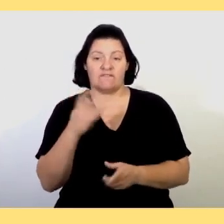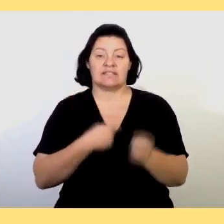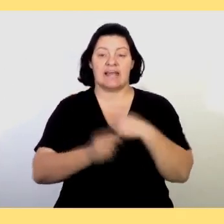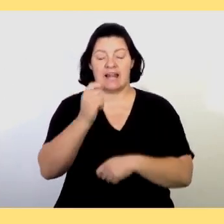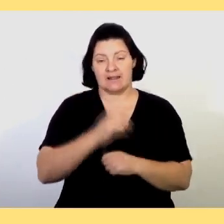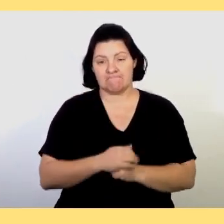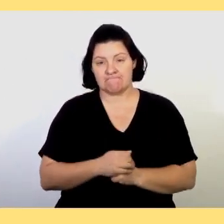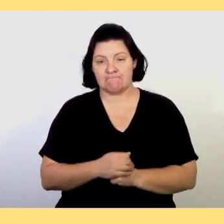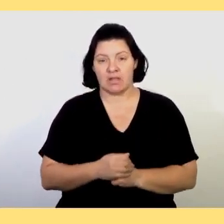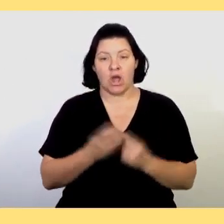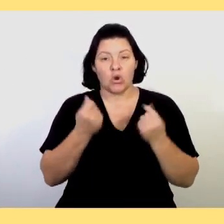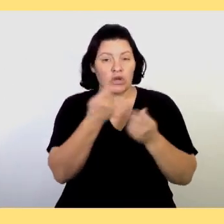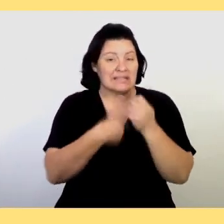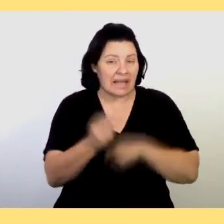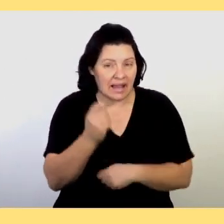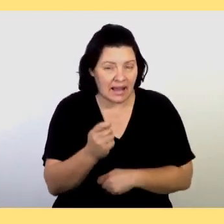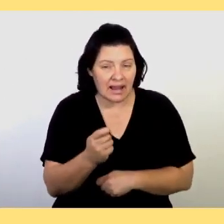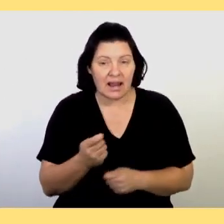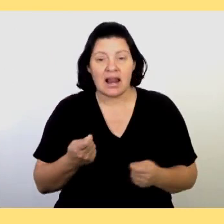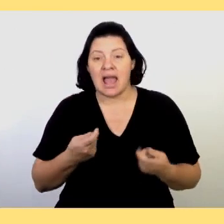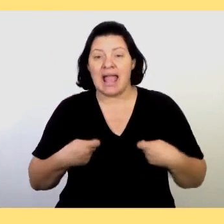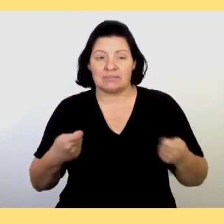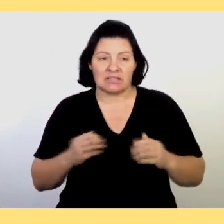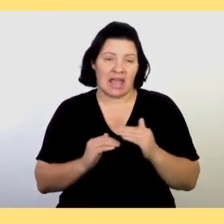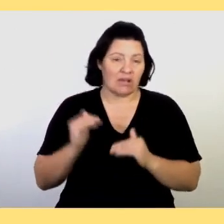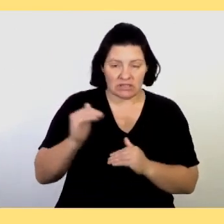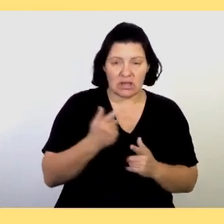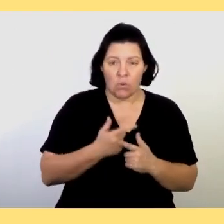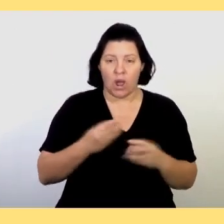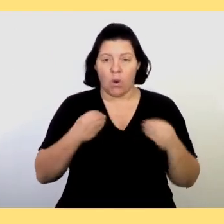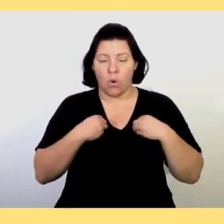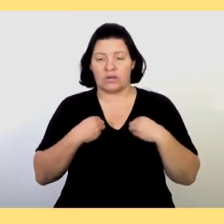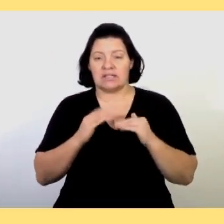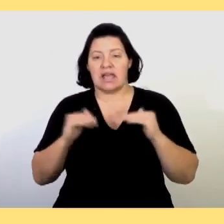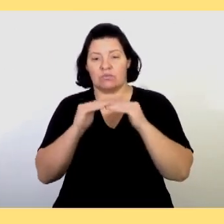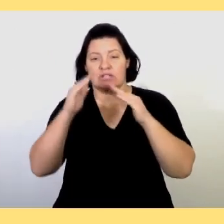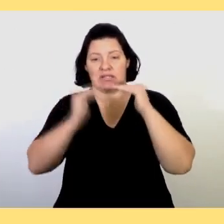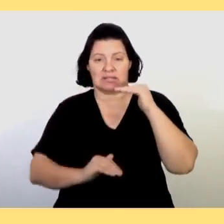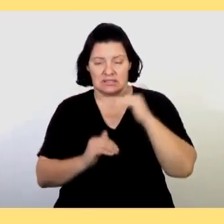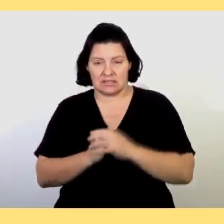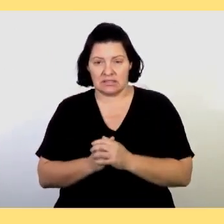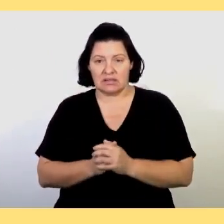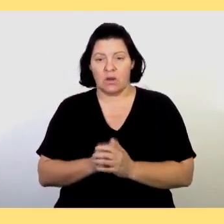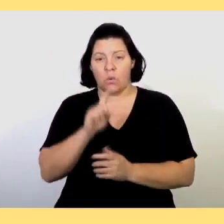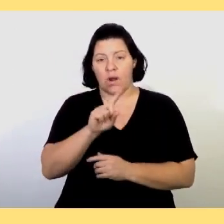of sales. Cost of sales and expenses increasing, therefore owner's equity is decreasing.